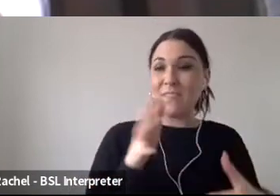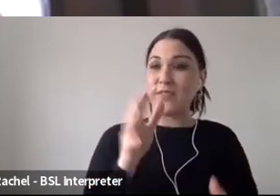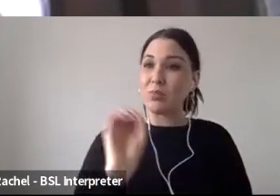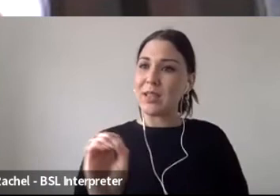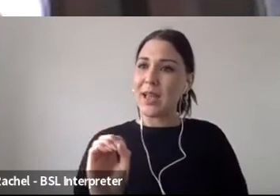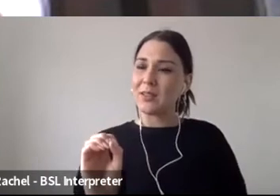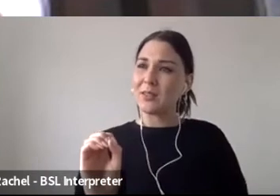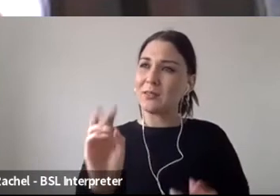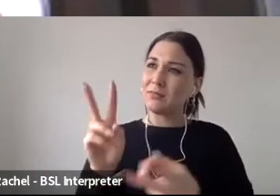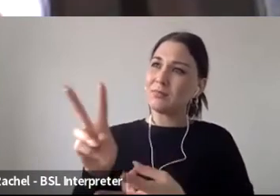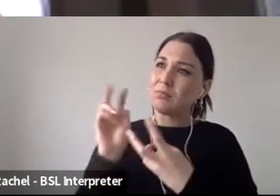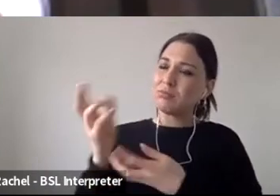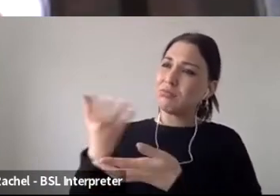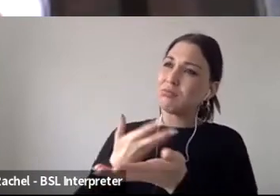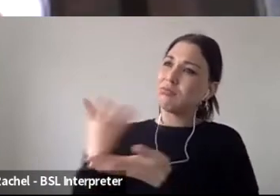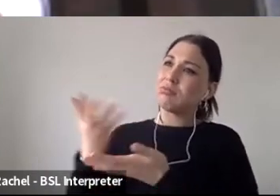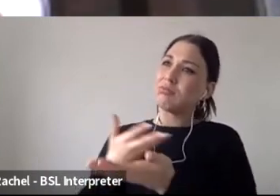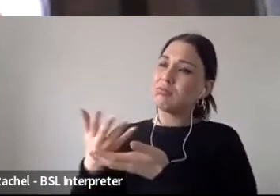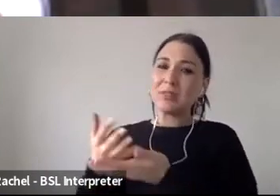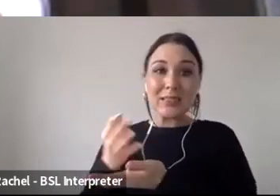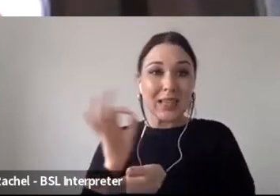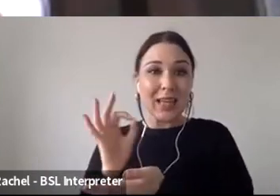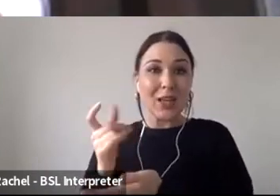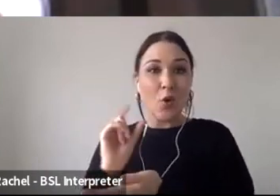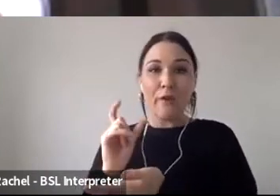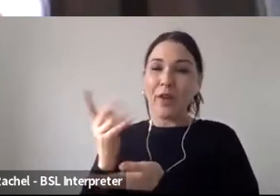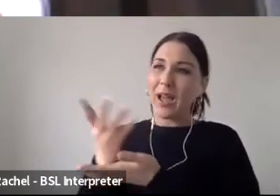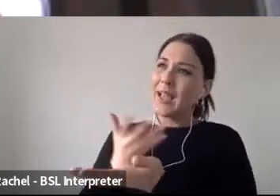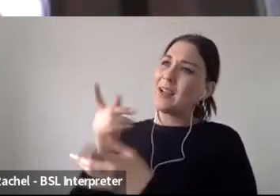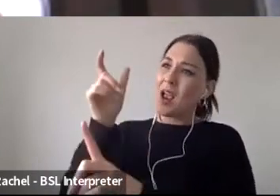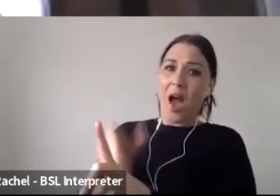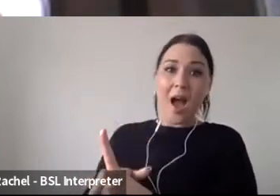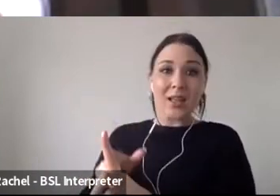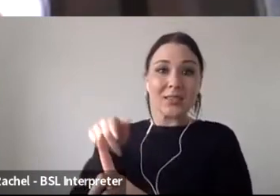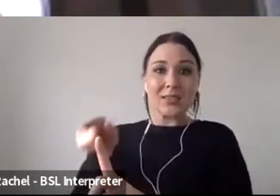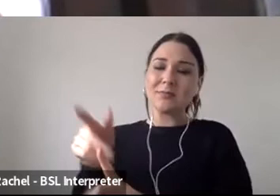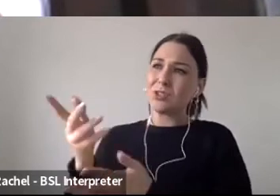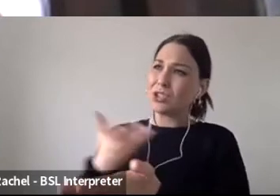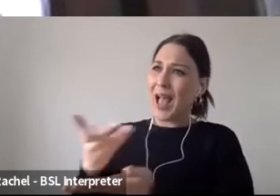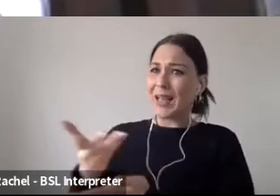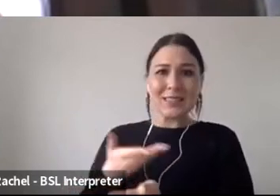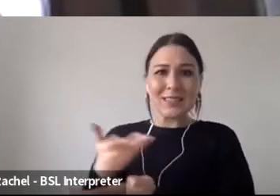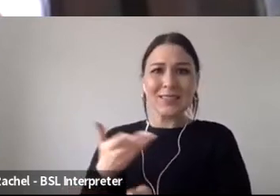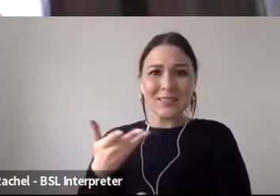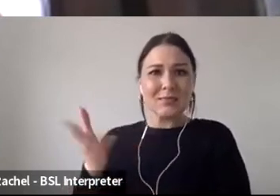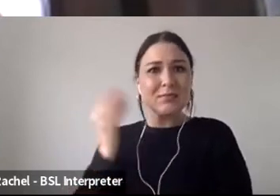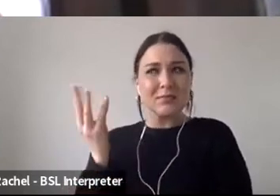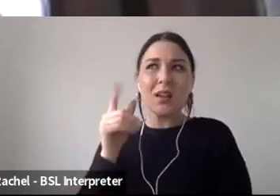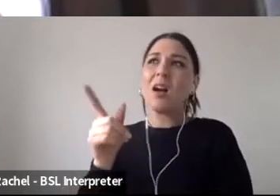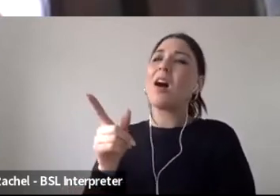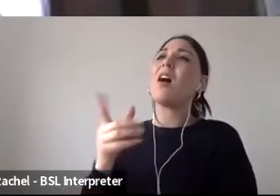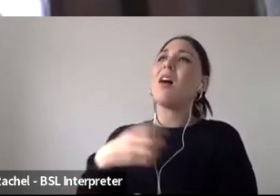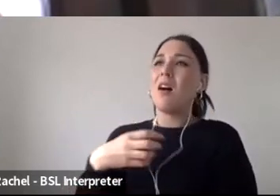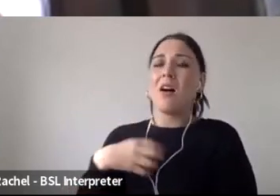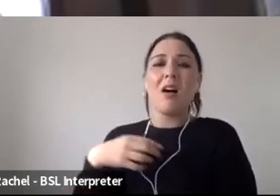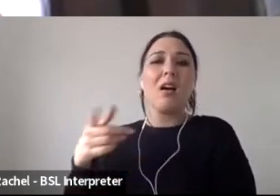having a tea or a coffee, you know, with our client and just just having a chat. So it is quite often, as I